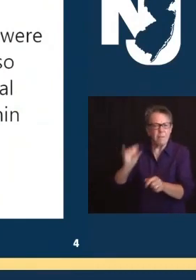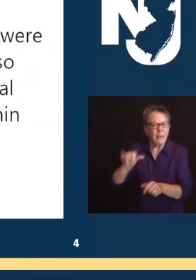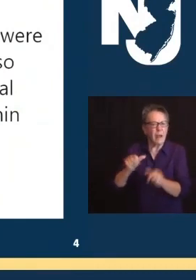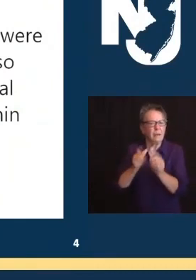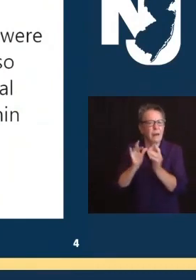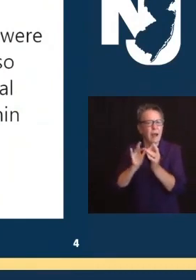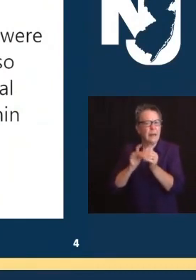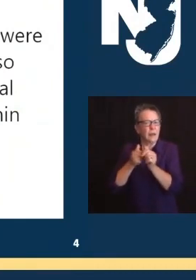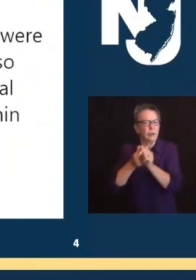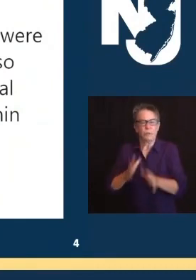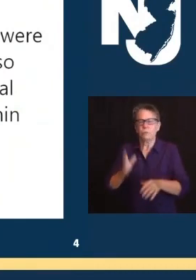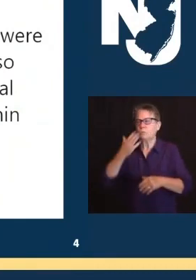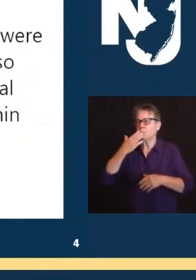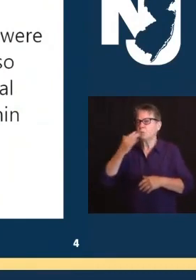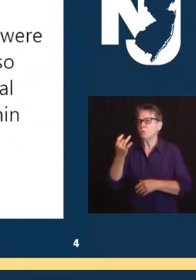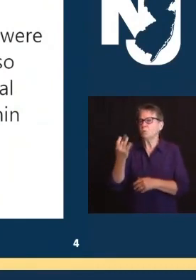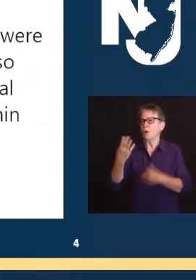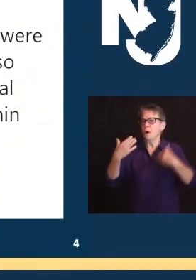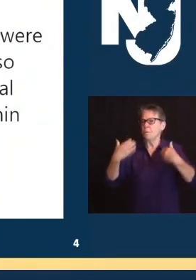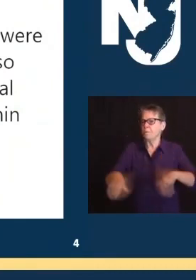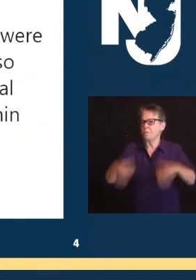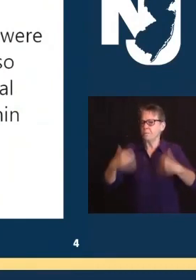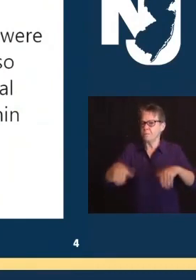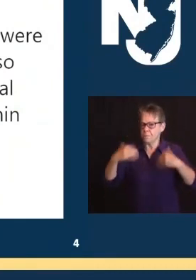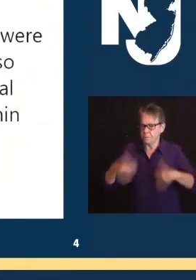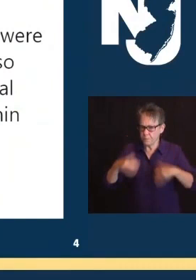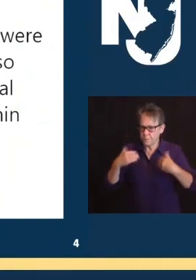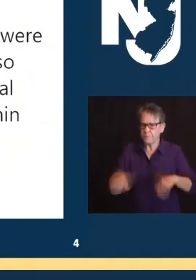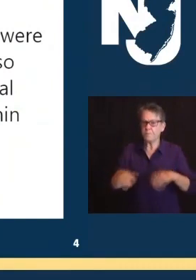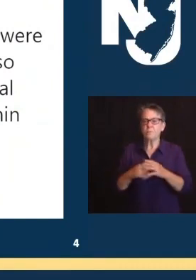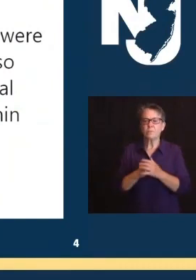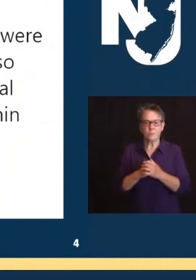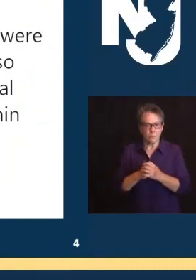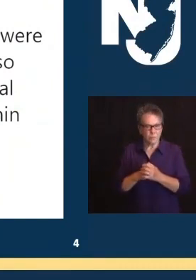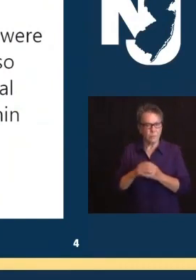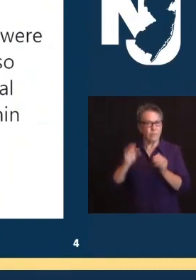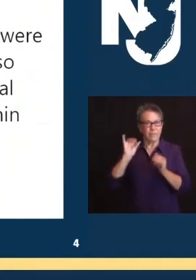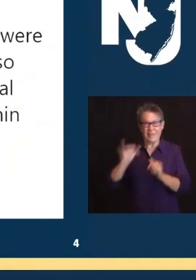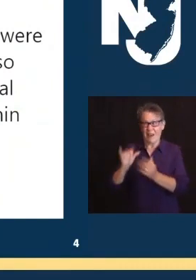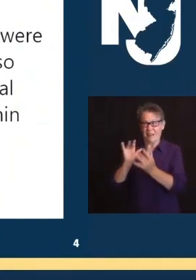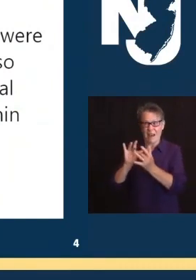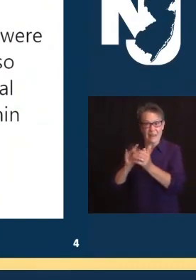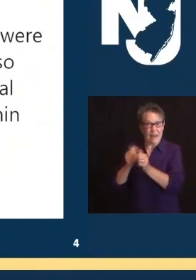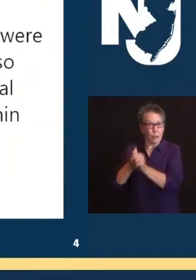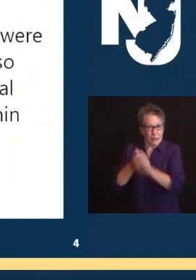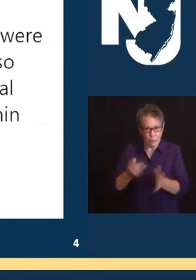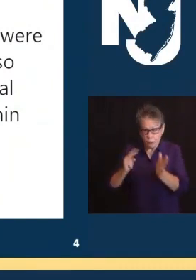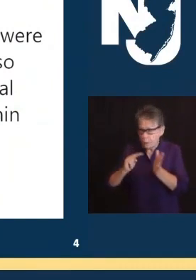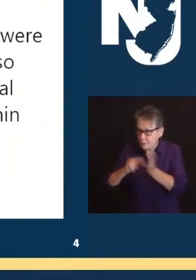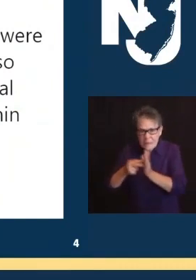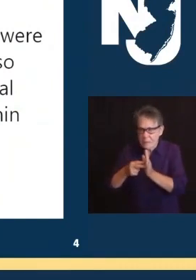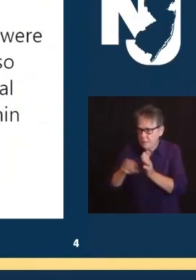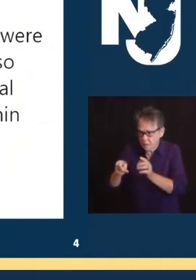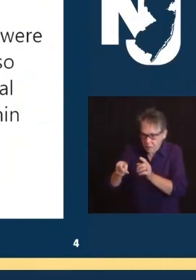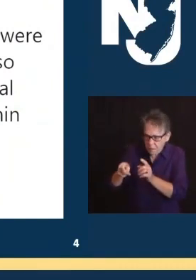every day, which is contact tracing that allows us to track this down and test.